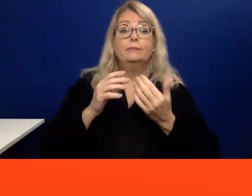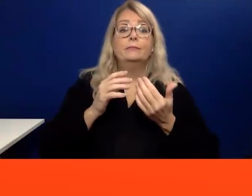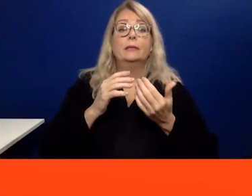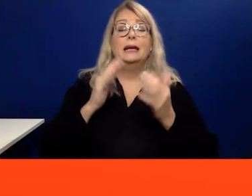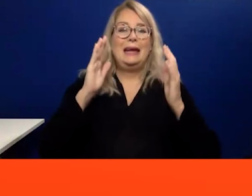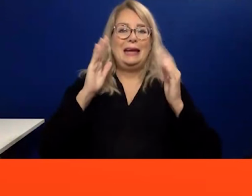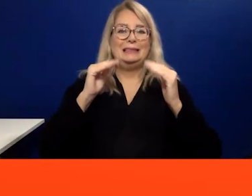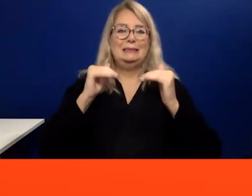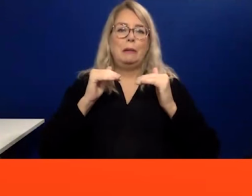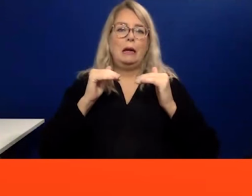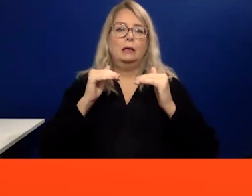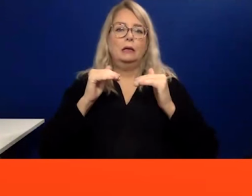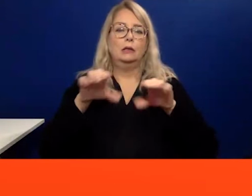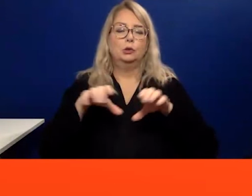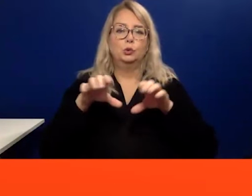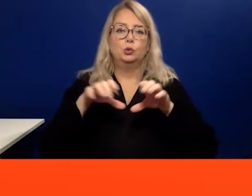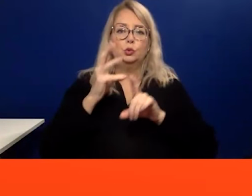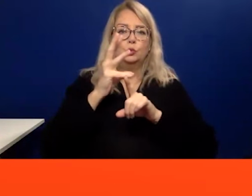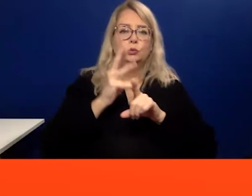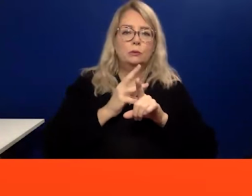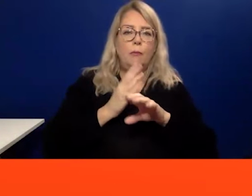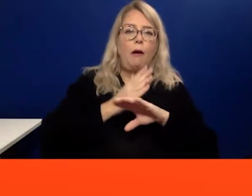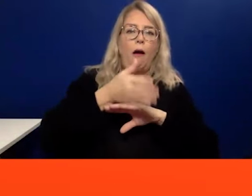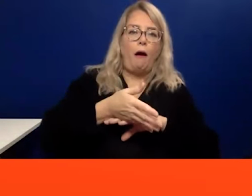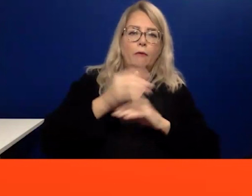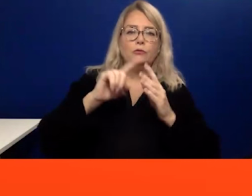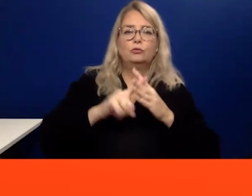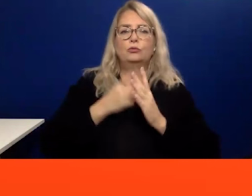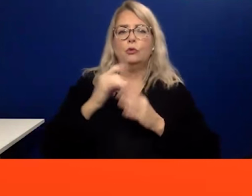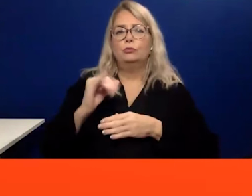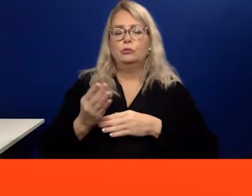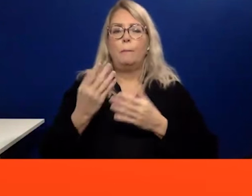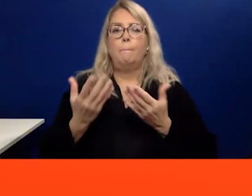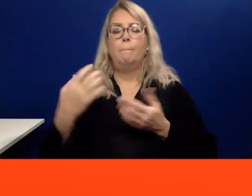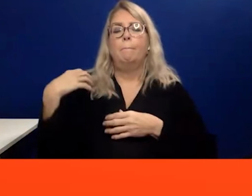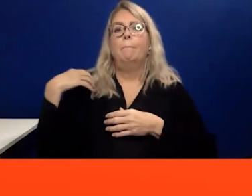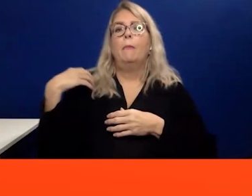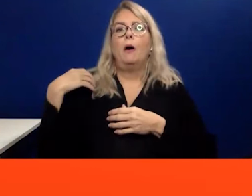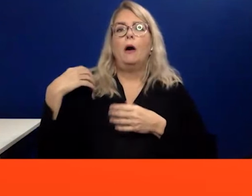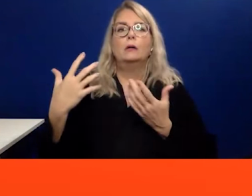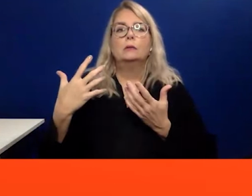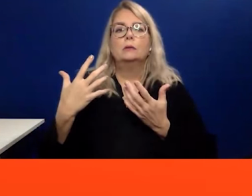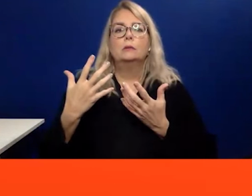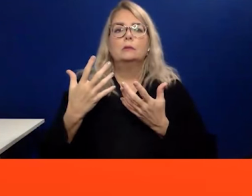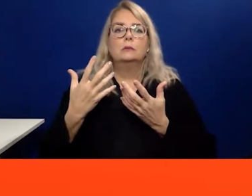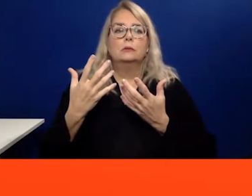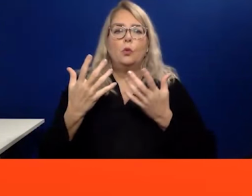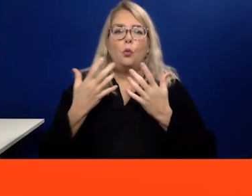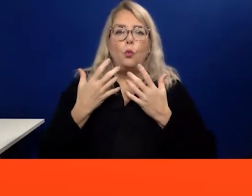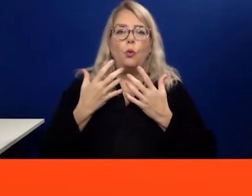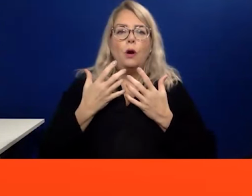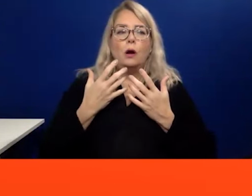months after they've started? What is that employer probably going to ramp them up to,